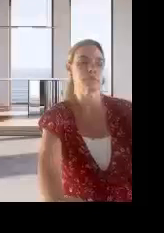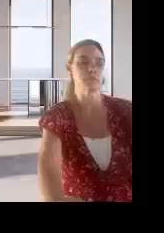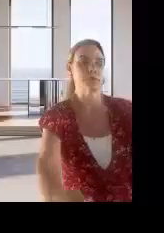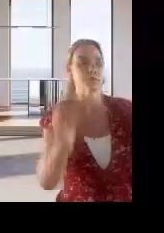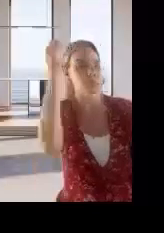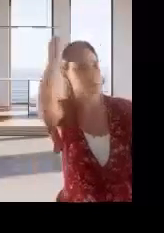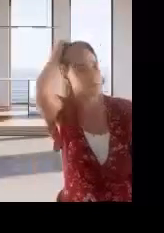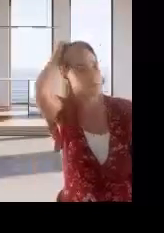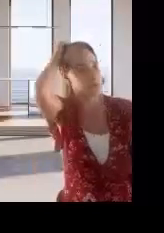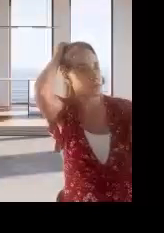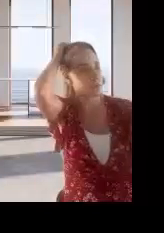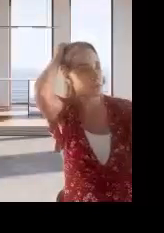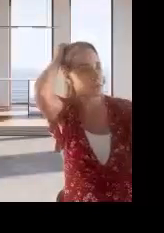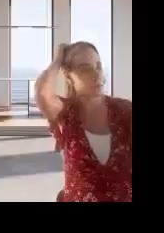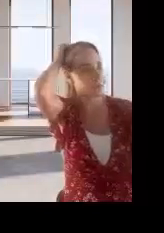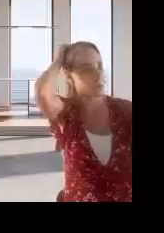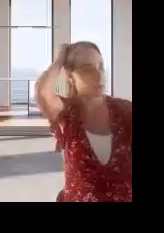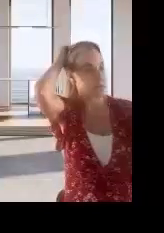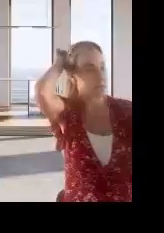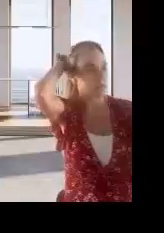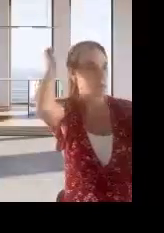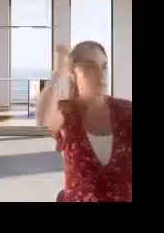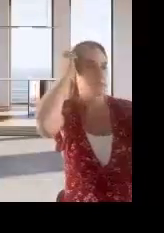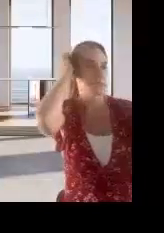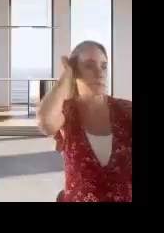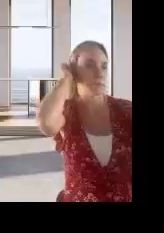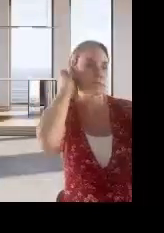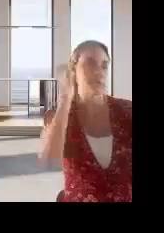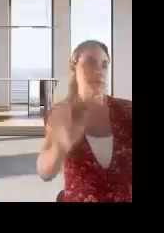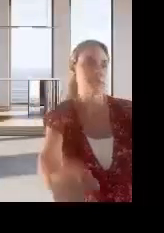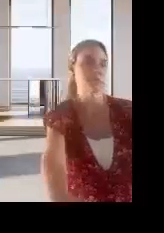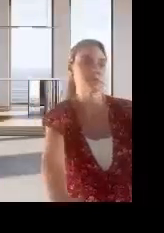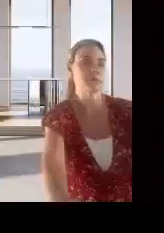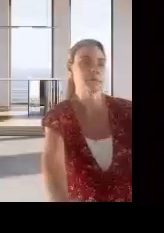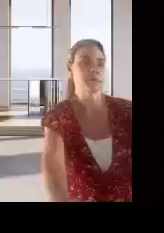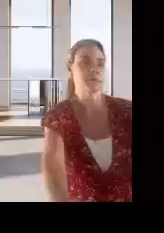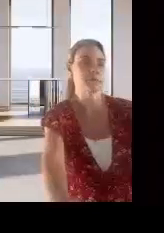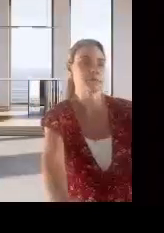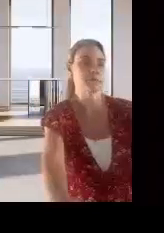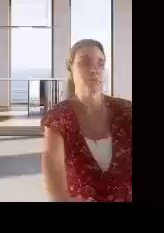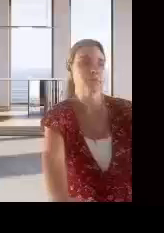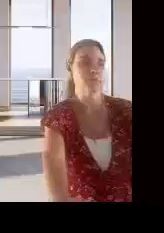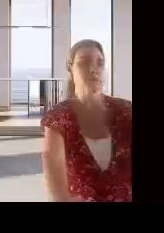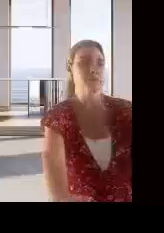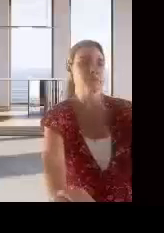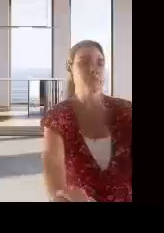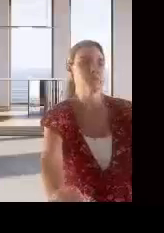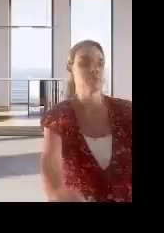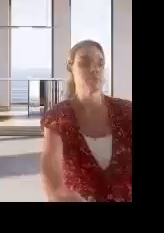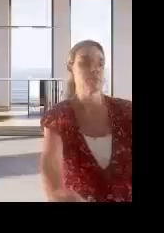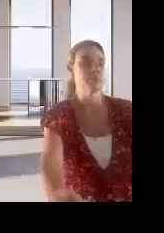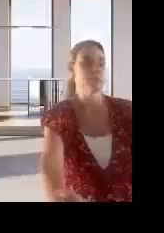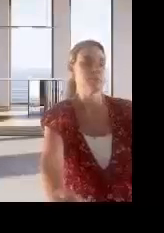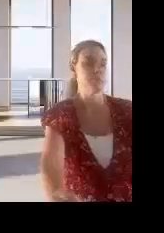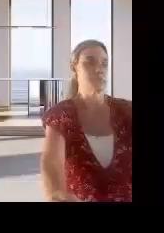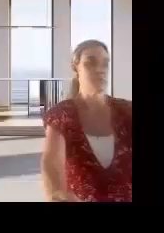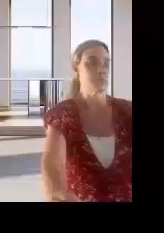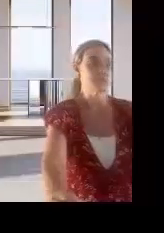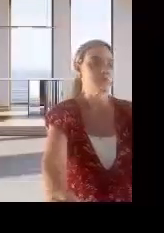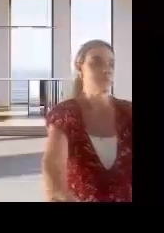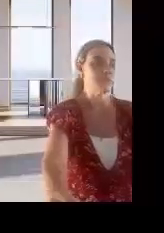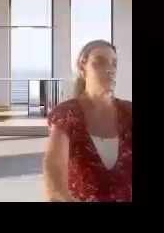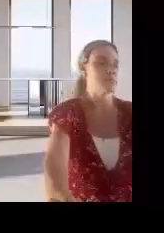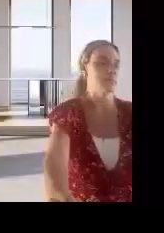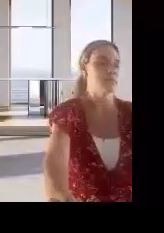multiple identities, and how do we ensure that we work with classroom teachers, build capacity,